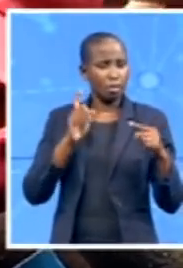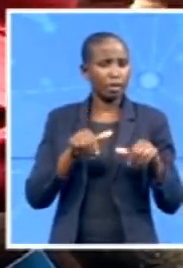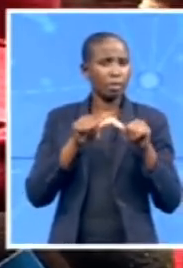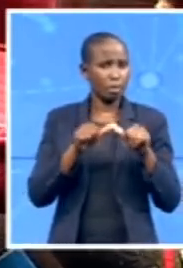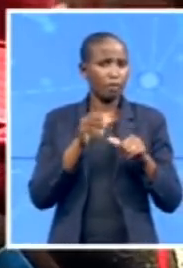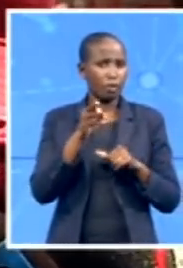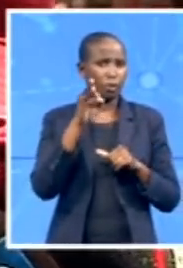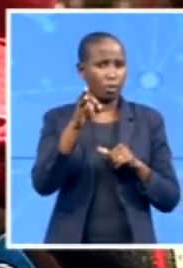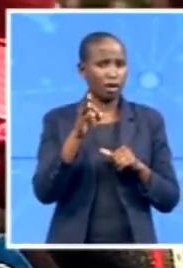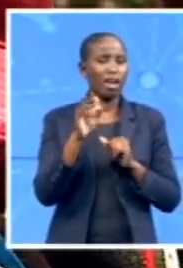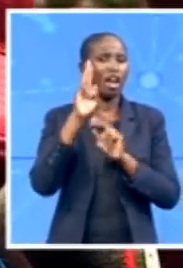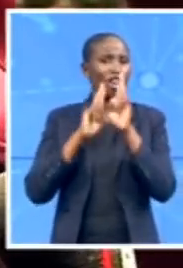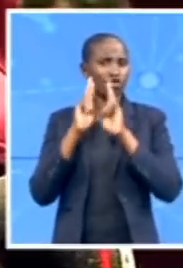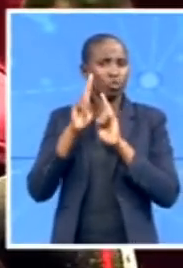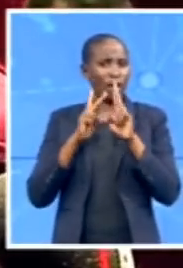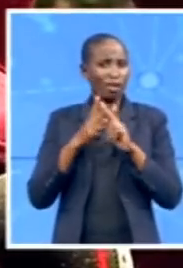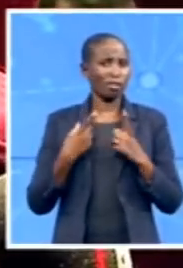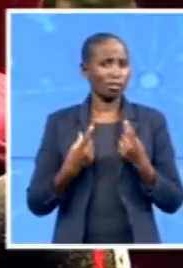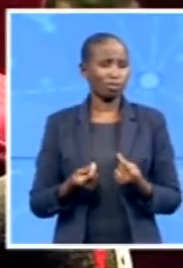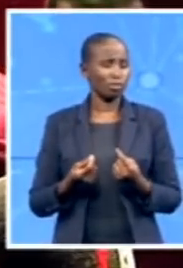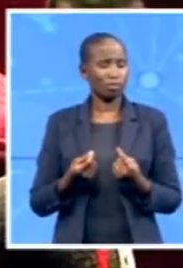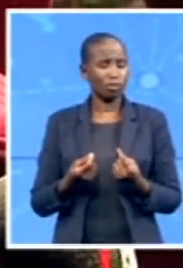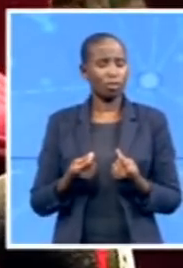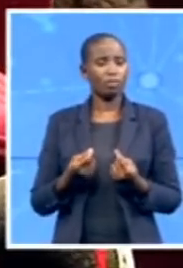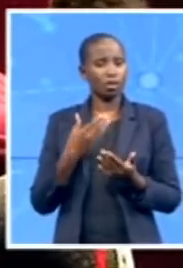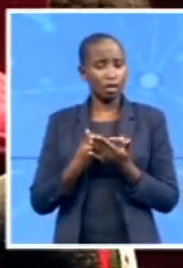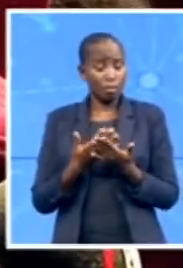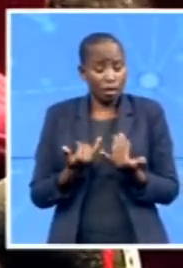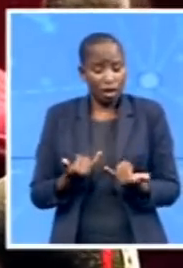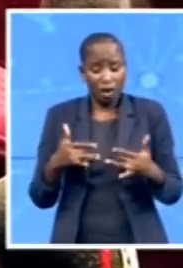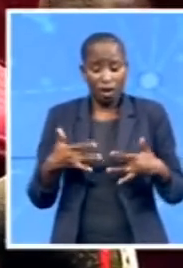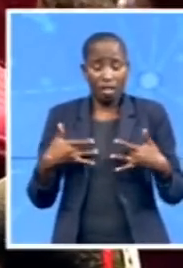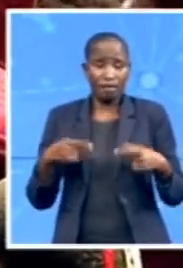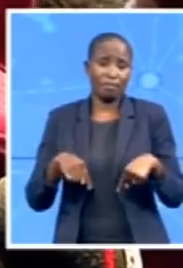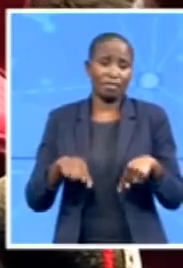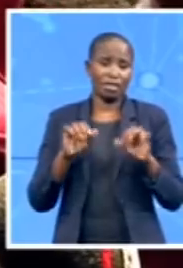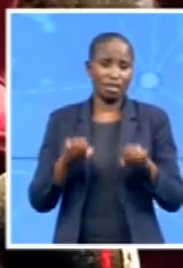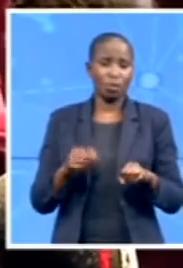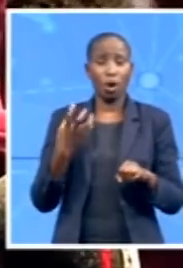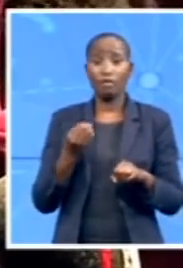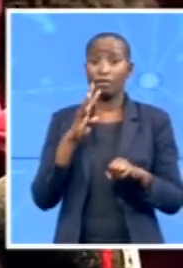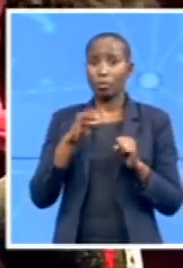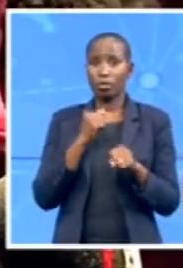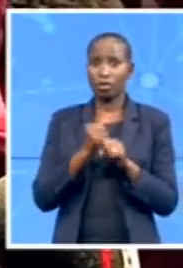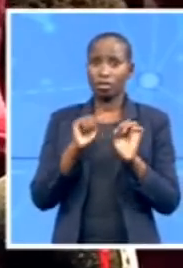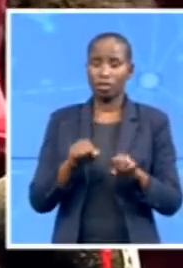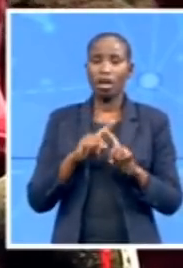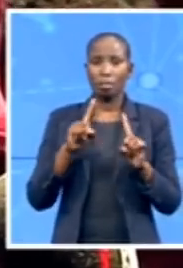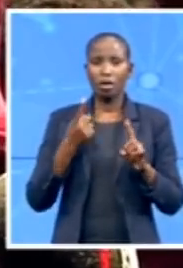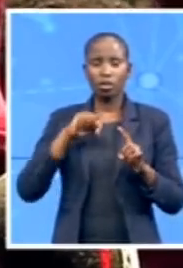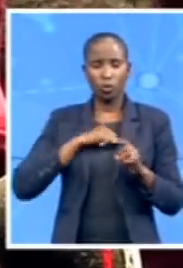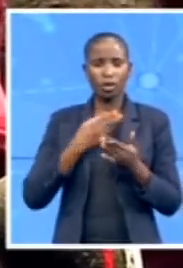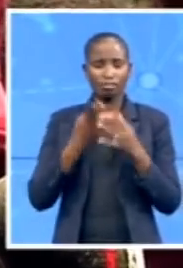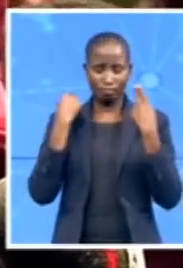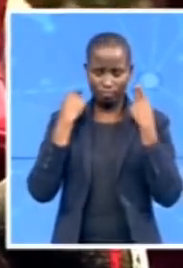safe haven for us. Instead, we fear for our lives. We have been silent for 4 years now, but we speak up. It is enough. It's time we put all this to an end.